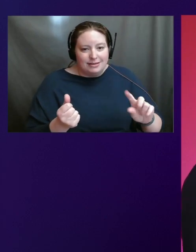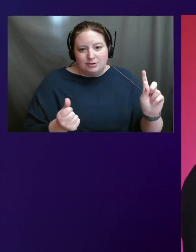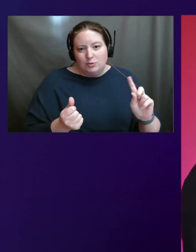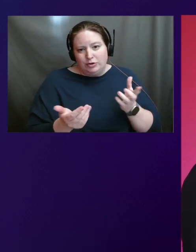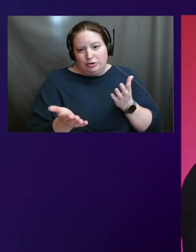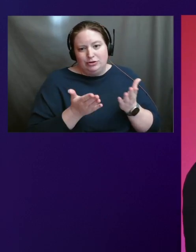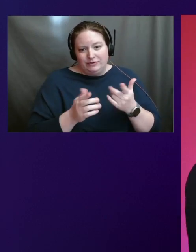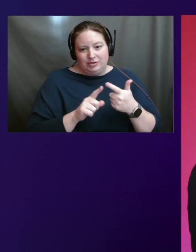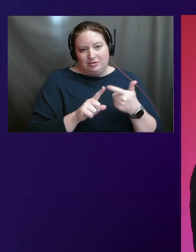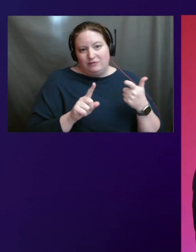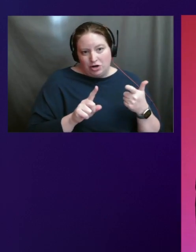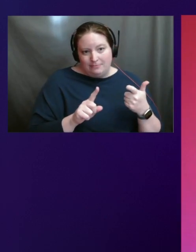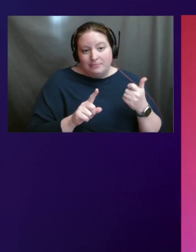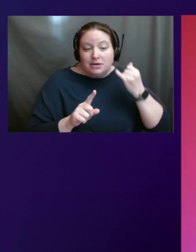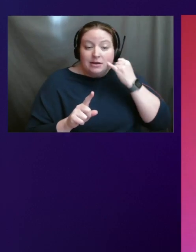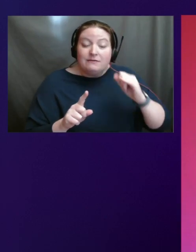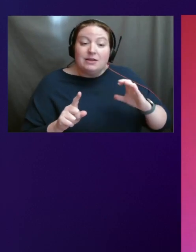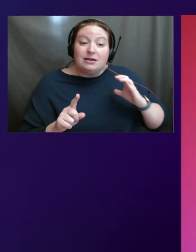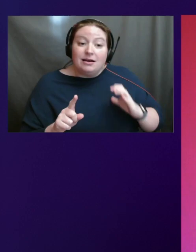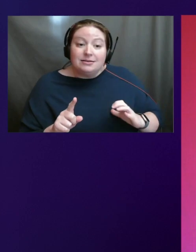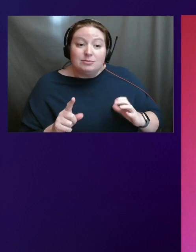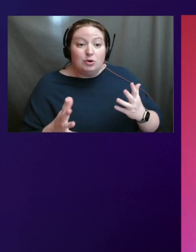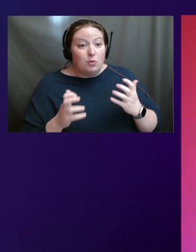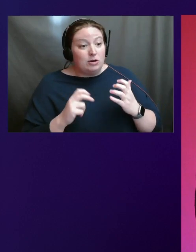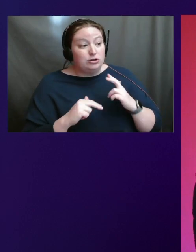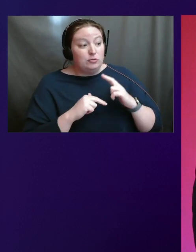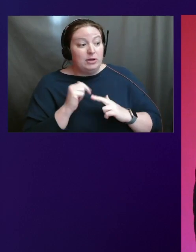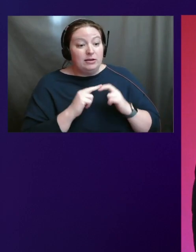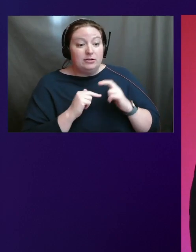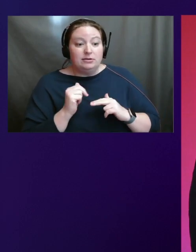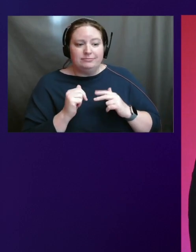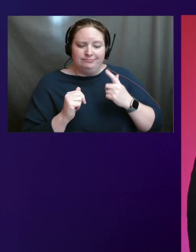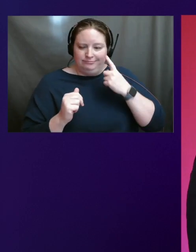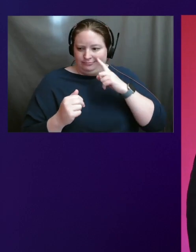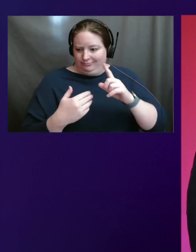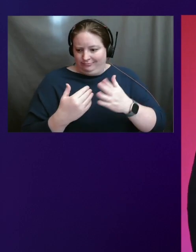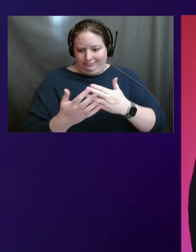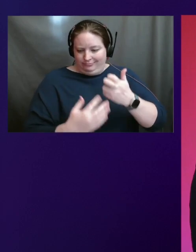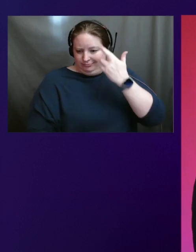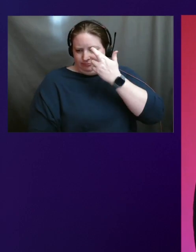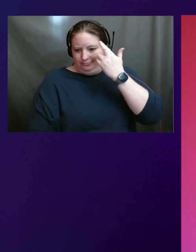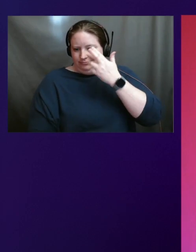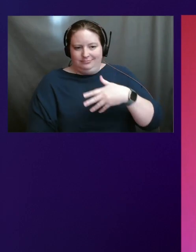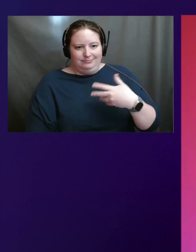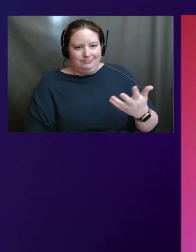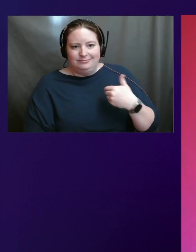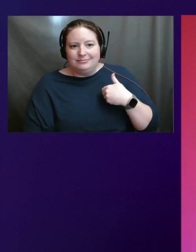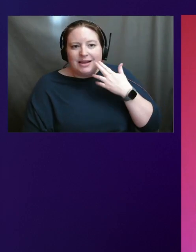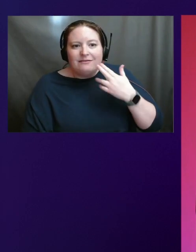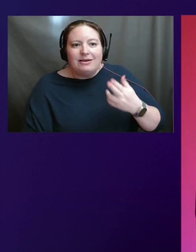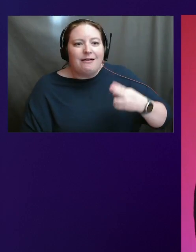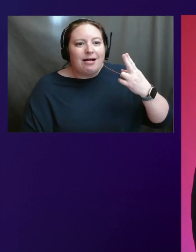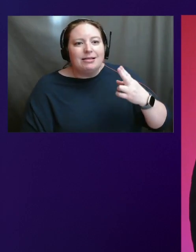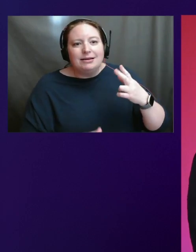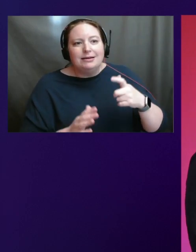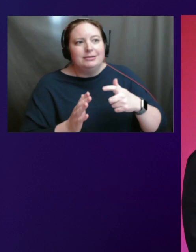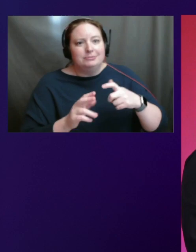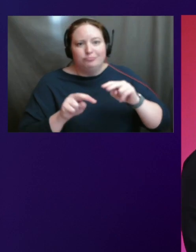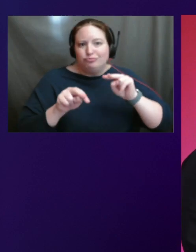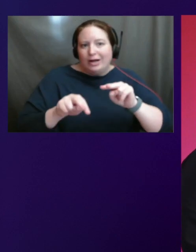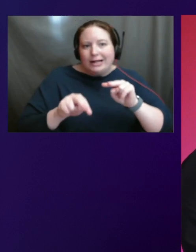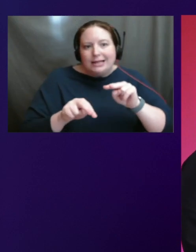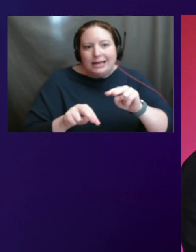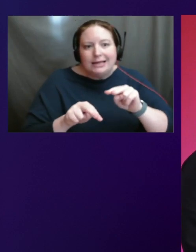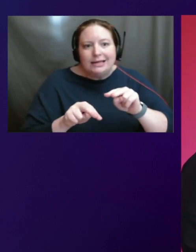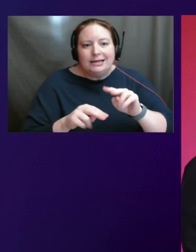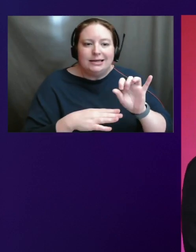if you're a customer who wants to build for whatever reason, say you've got a highly regulated industry that you work in, or you feel like